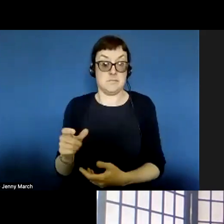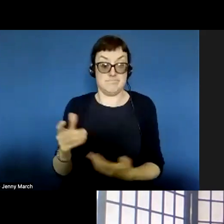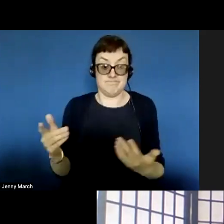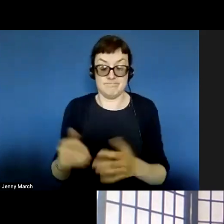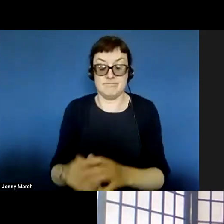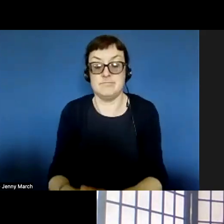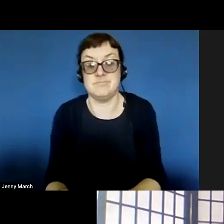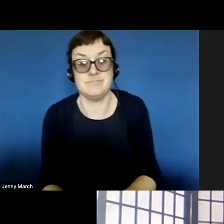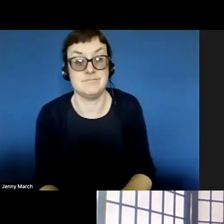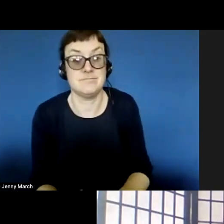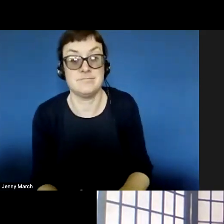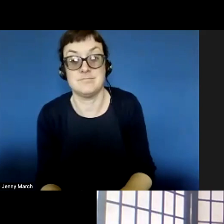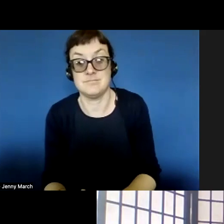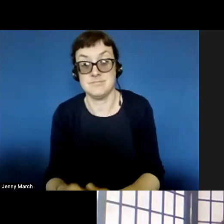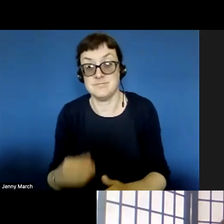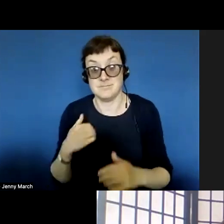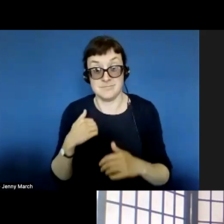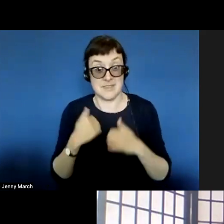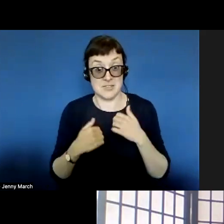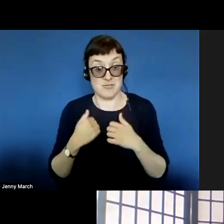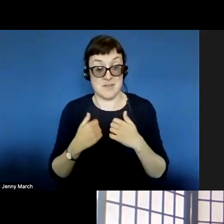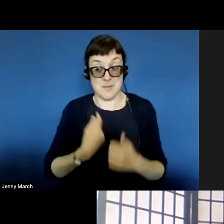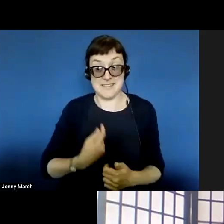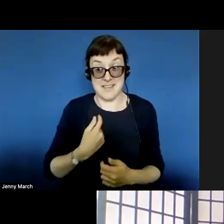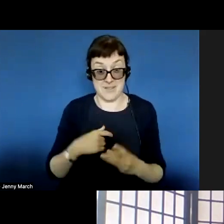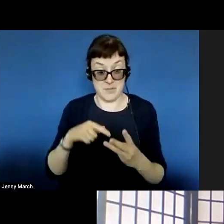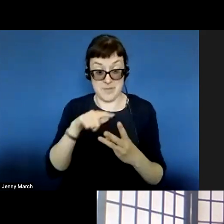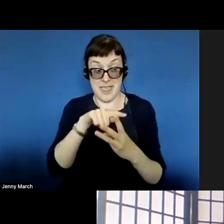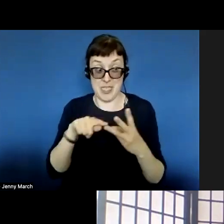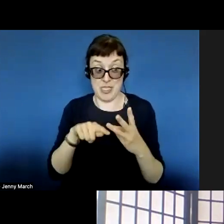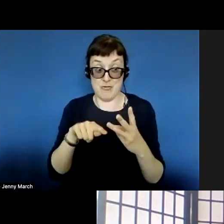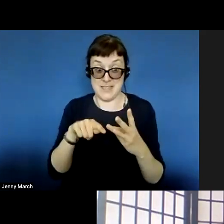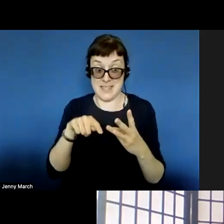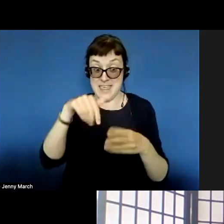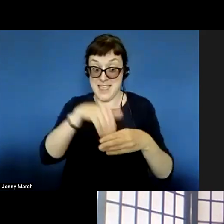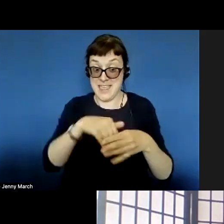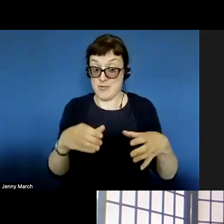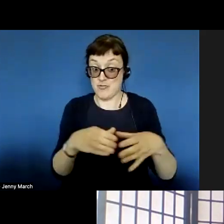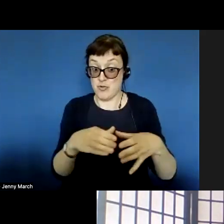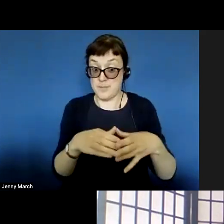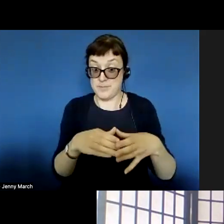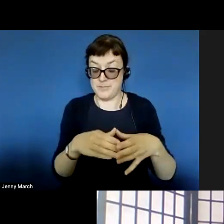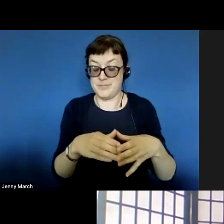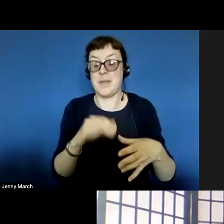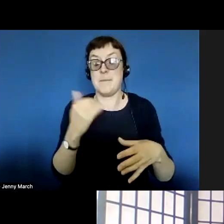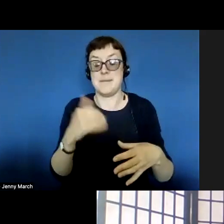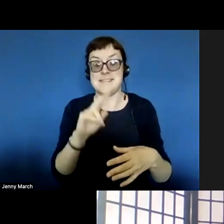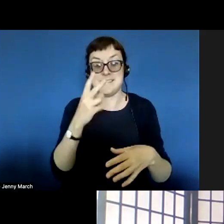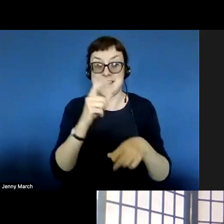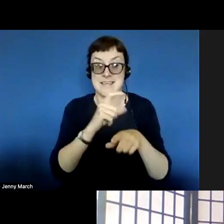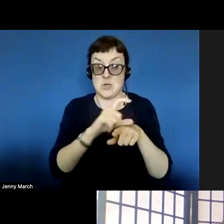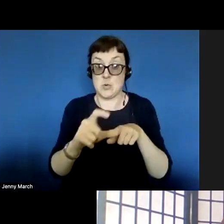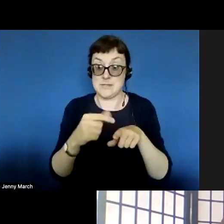interesting, like for me, because there's three people in this group who were in the second course where I was the